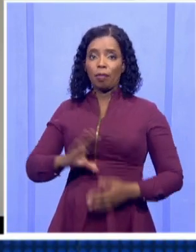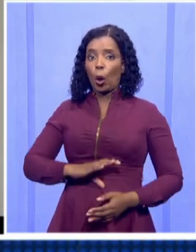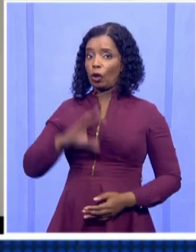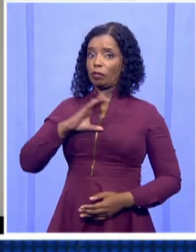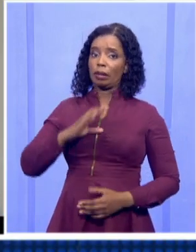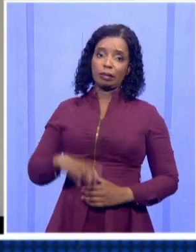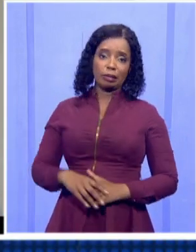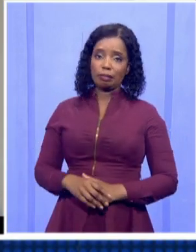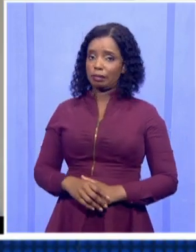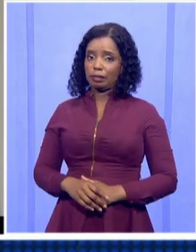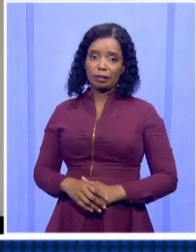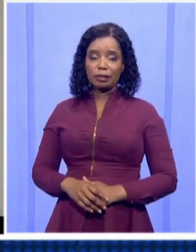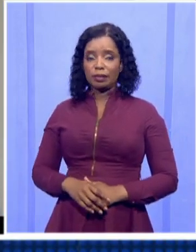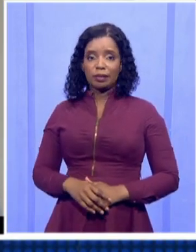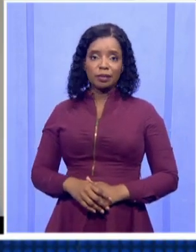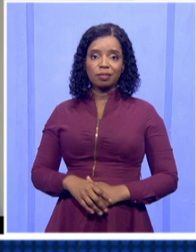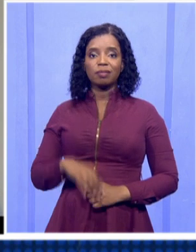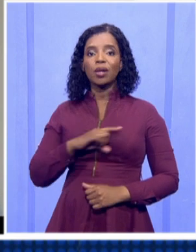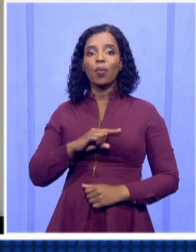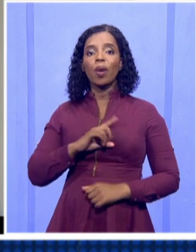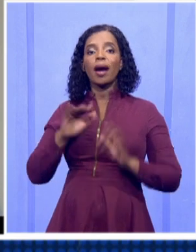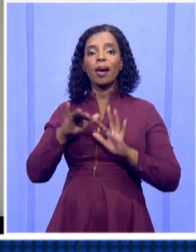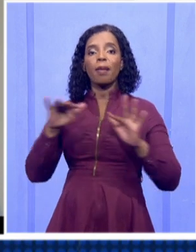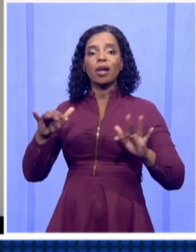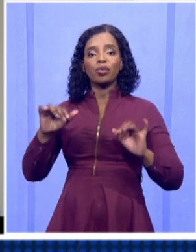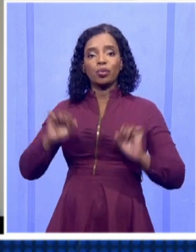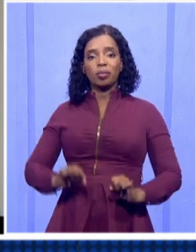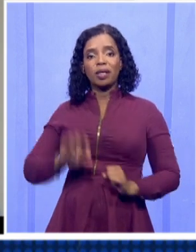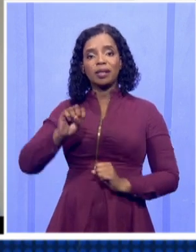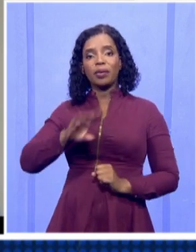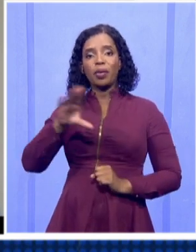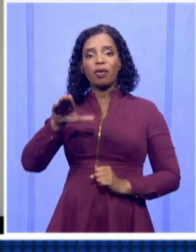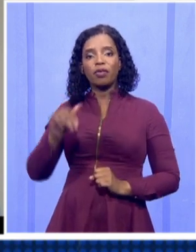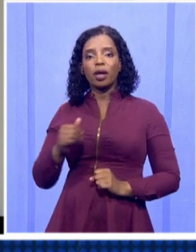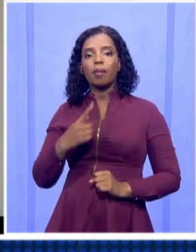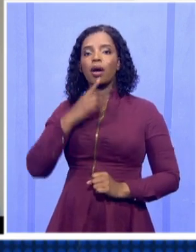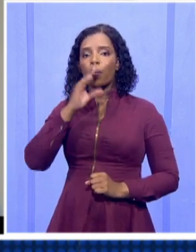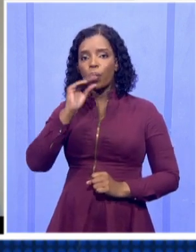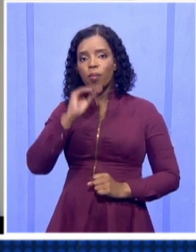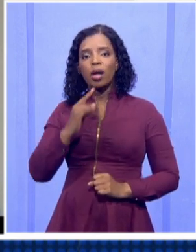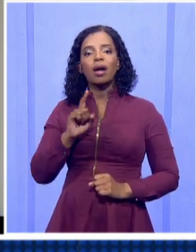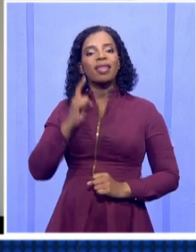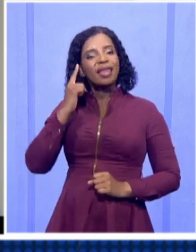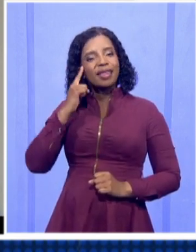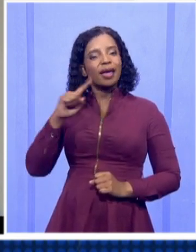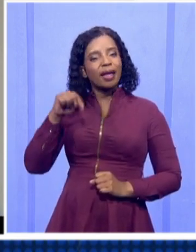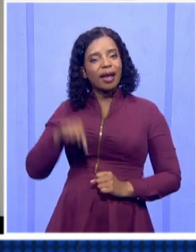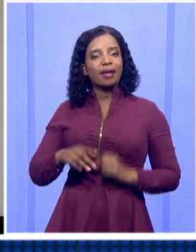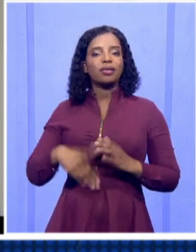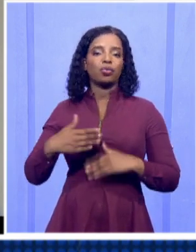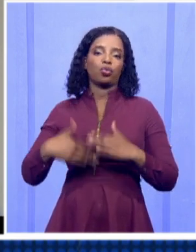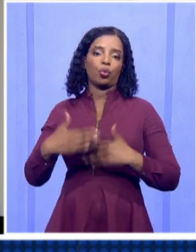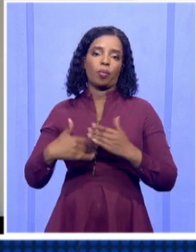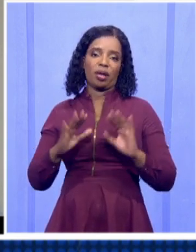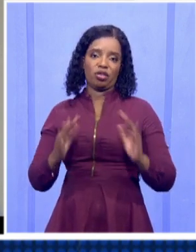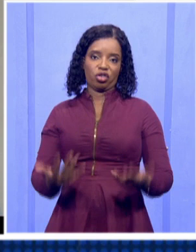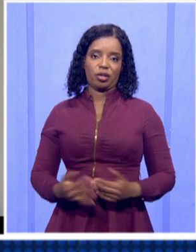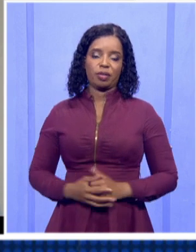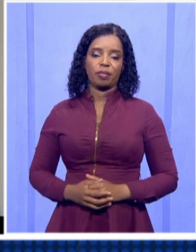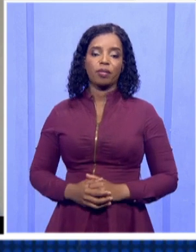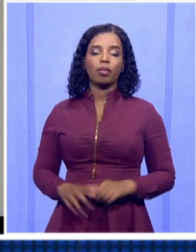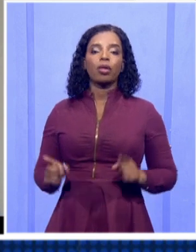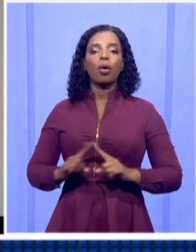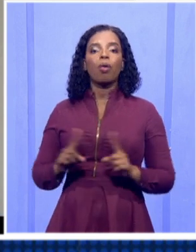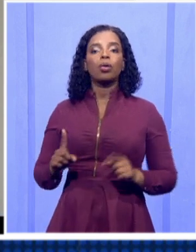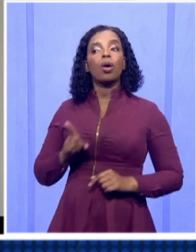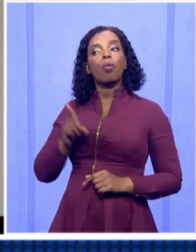come to share their comments on how this process will unfold. The work done by these three members of the panel, do